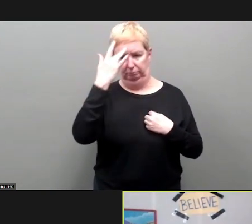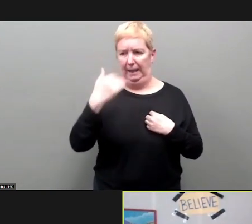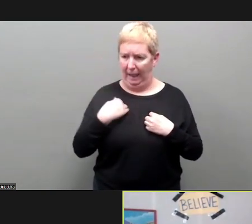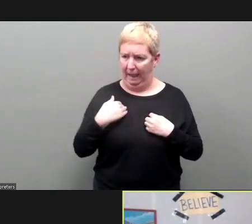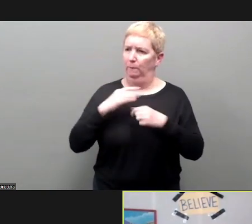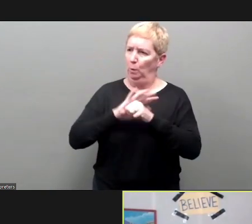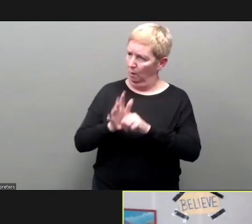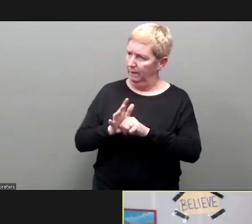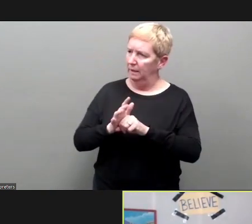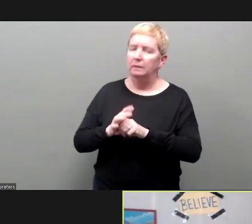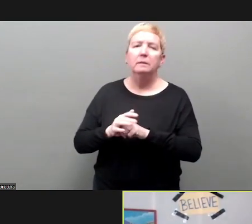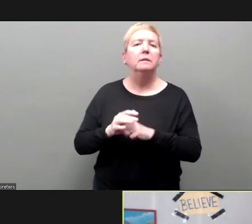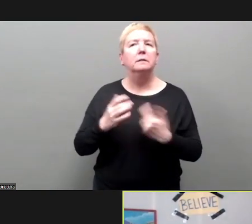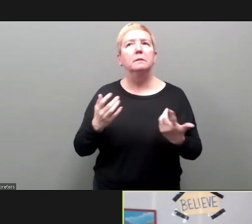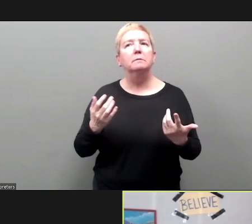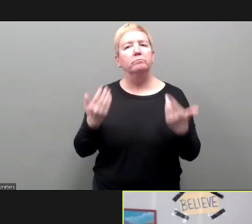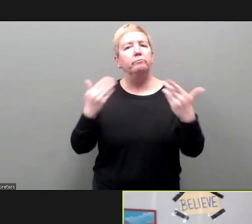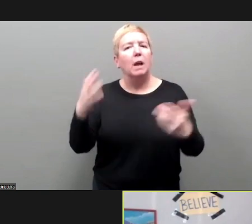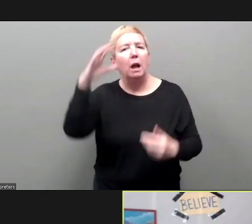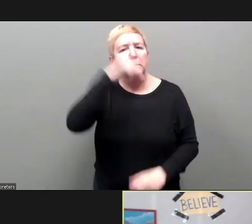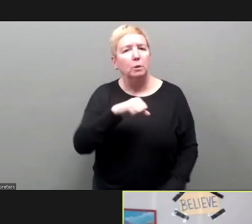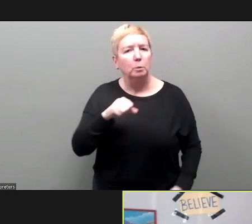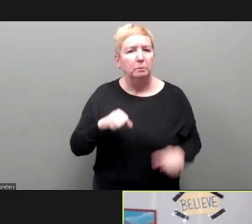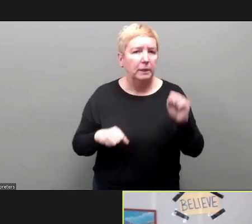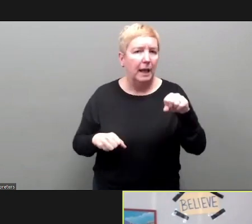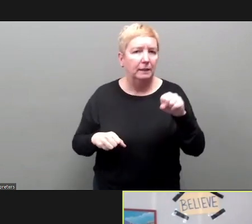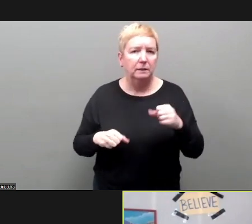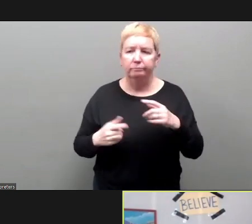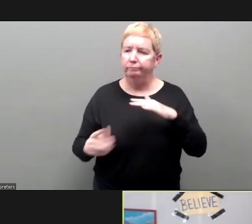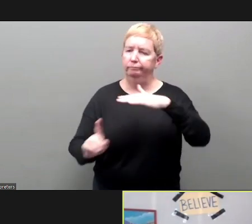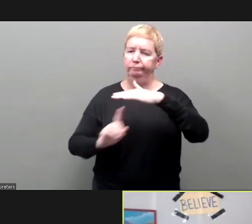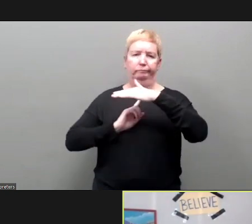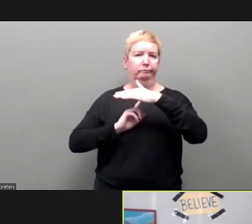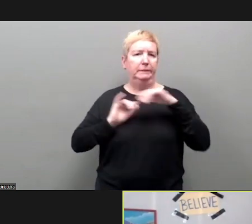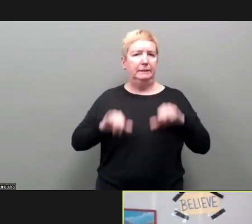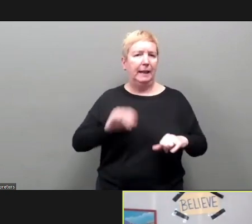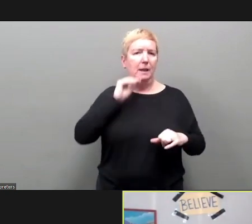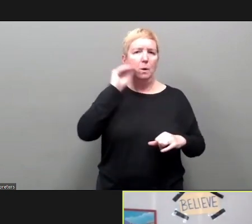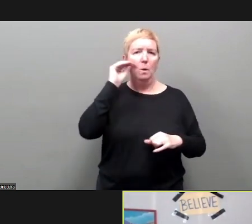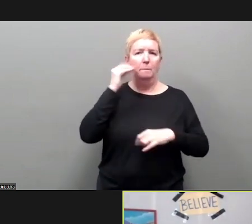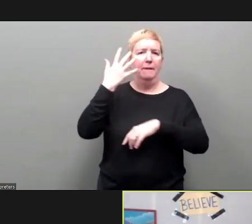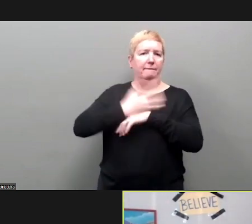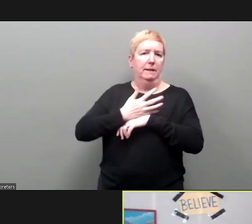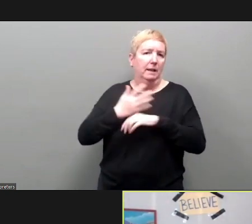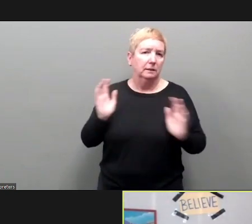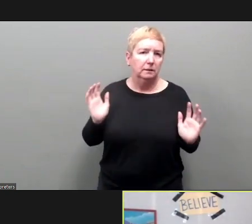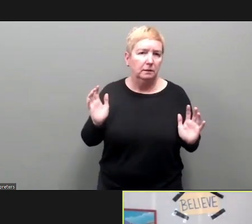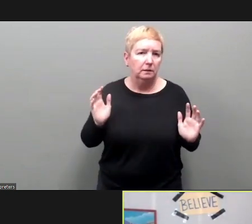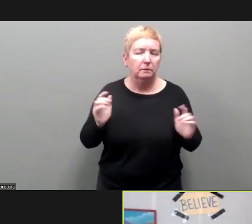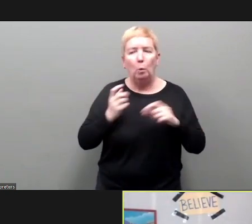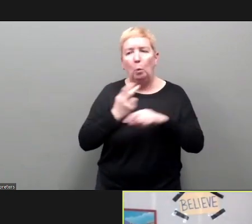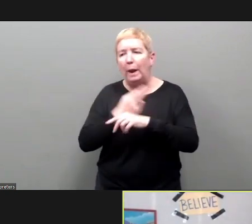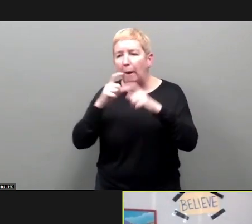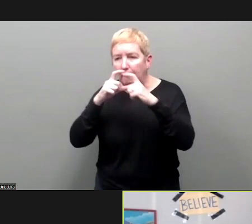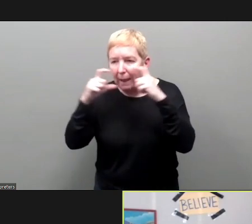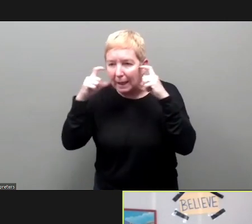COVID, just assume you have COVID and stay in for the 5 days, right? And then wear a mask